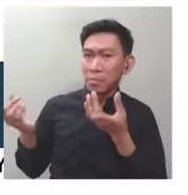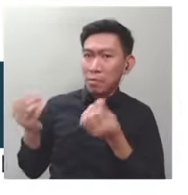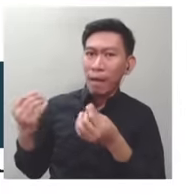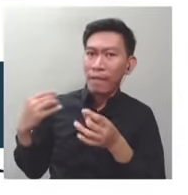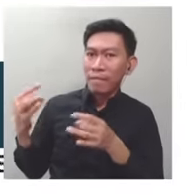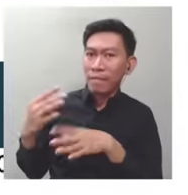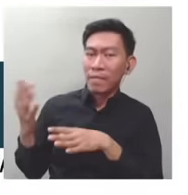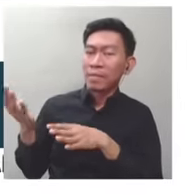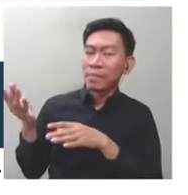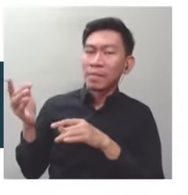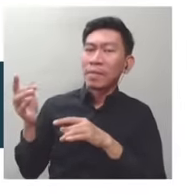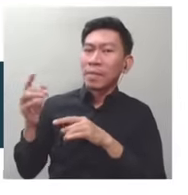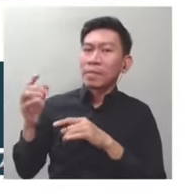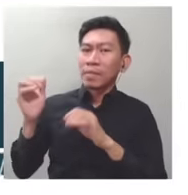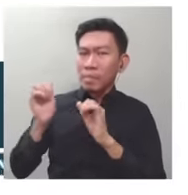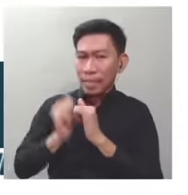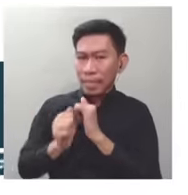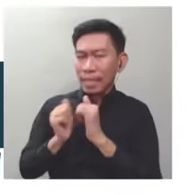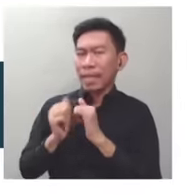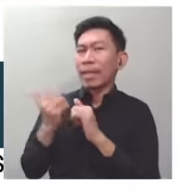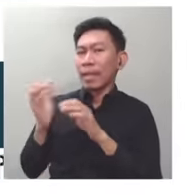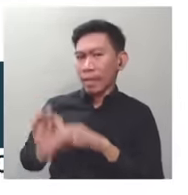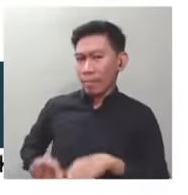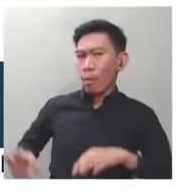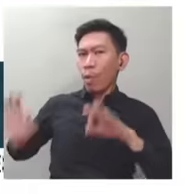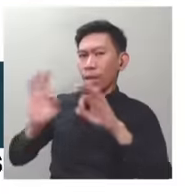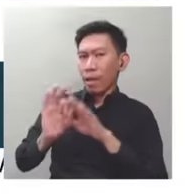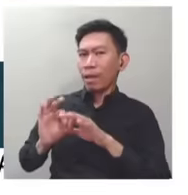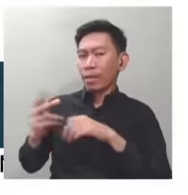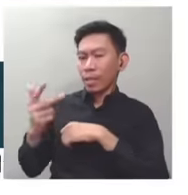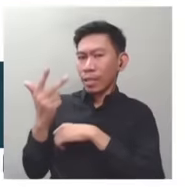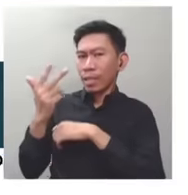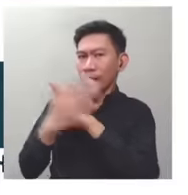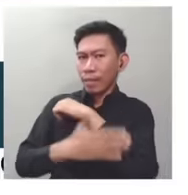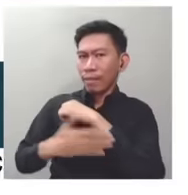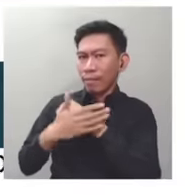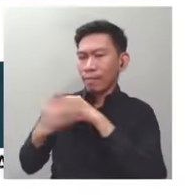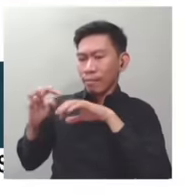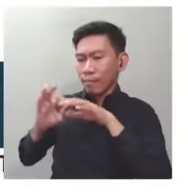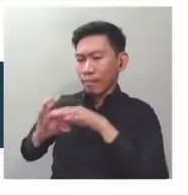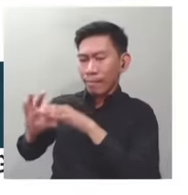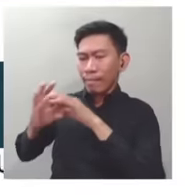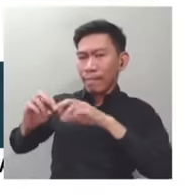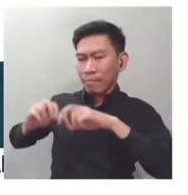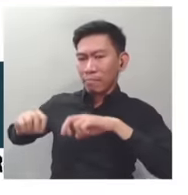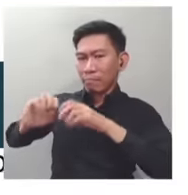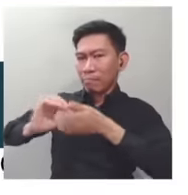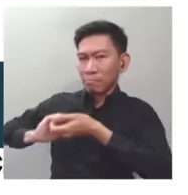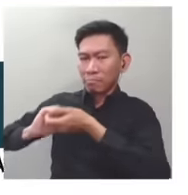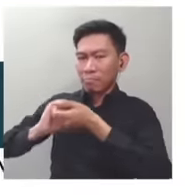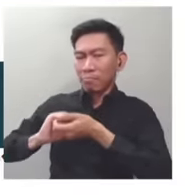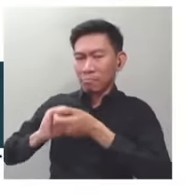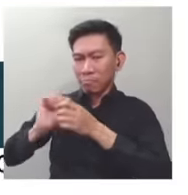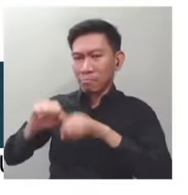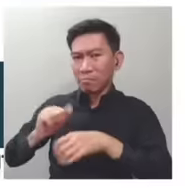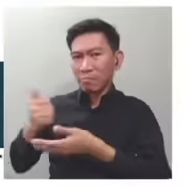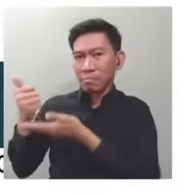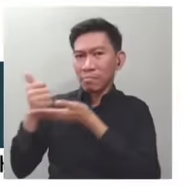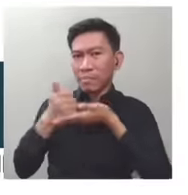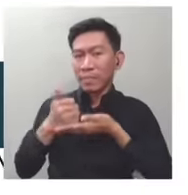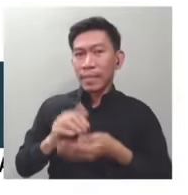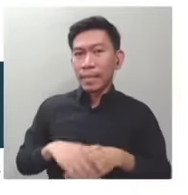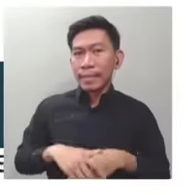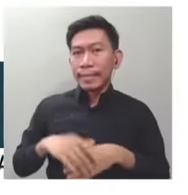think, you know, the trilateral security cooperation could come in. If they would like to assist us, they would assist